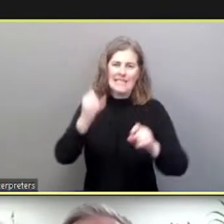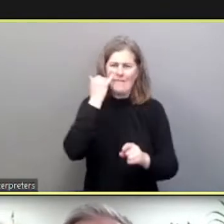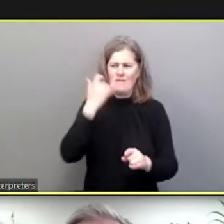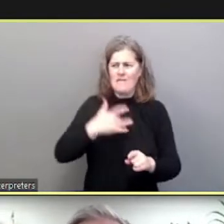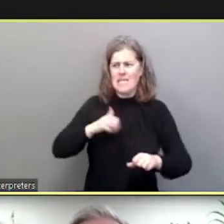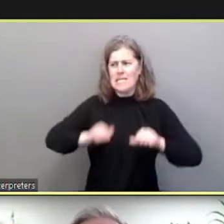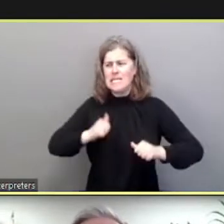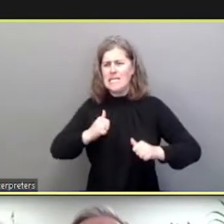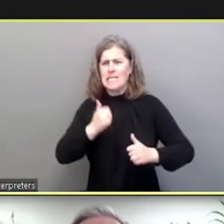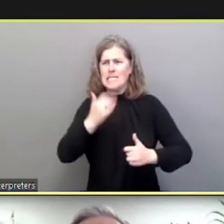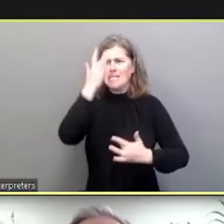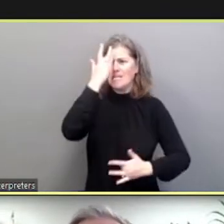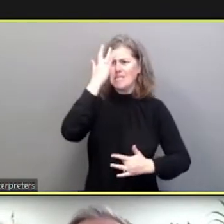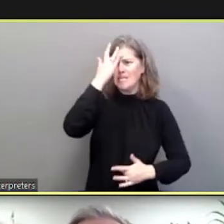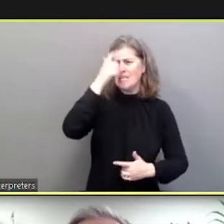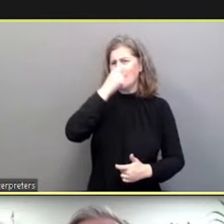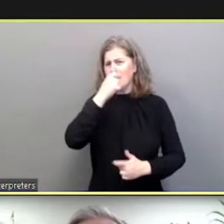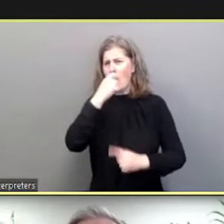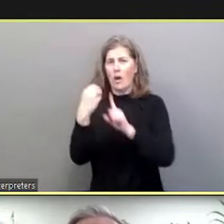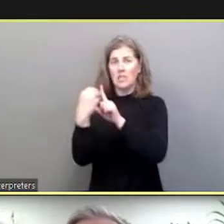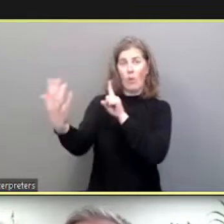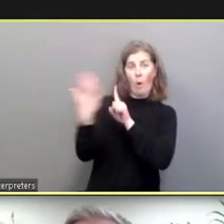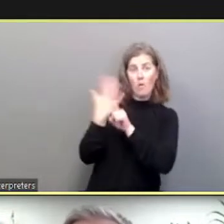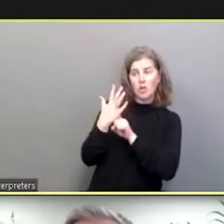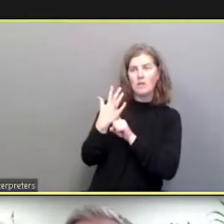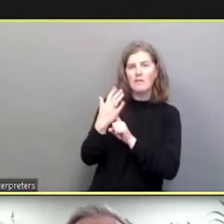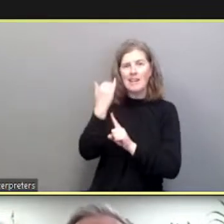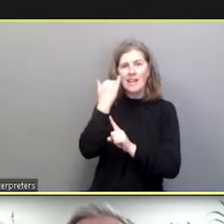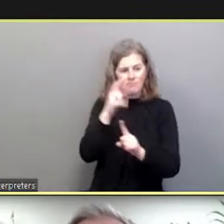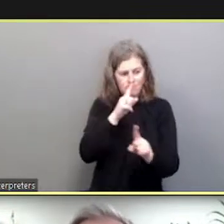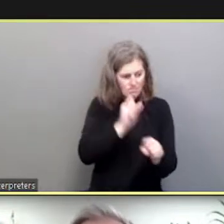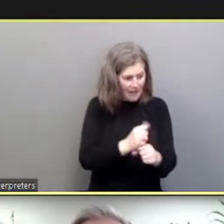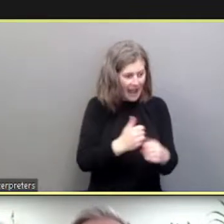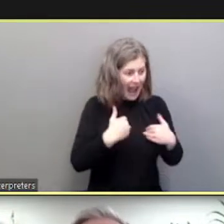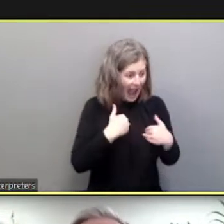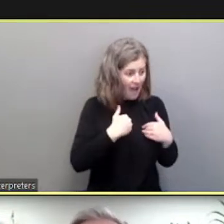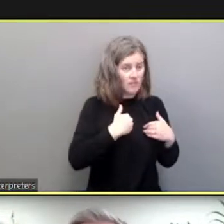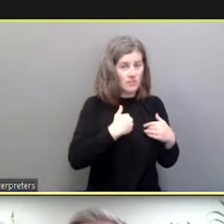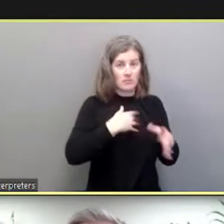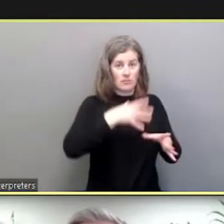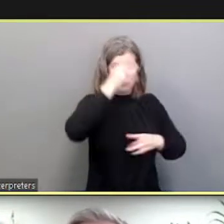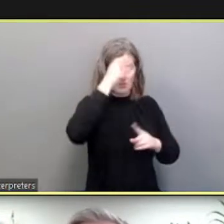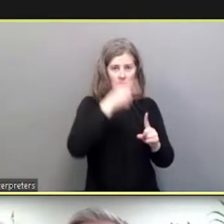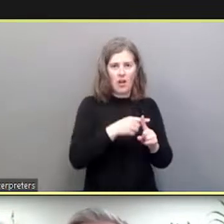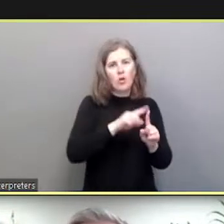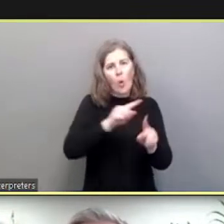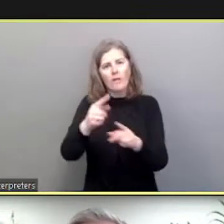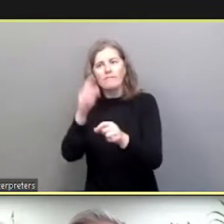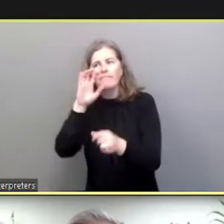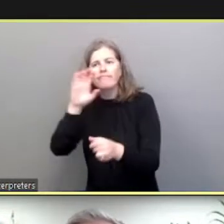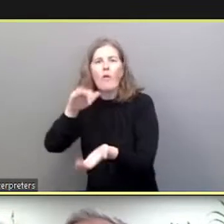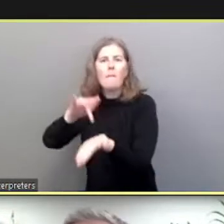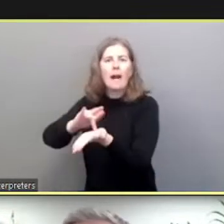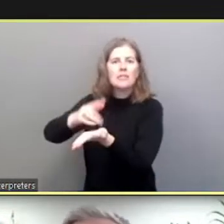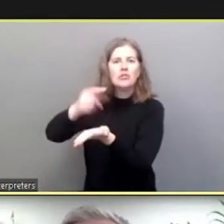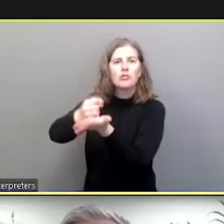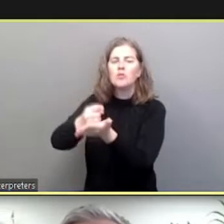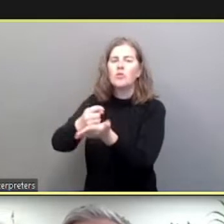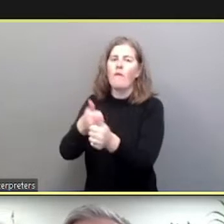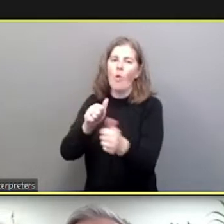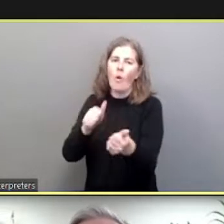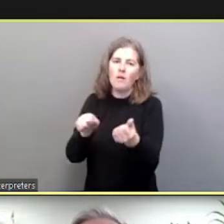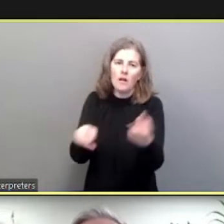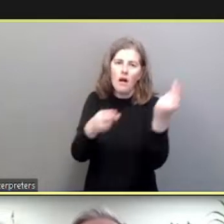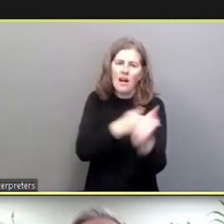concerns, symptoms, or exposures. If you have a positive test, get treatment to avoid hospitalization. And please be